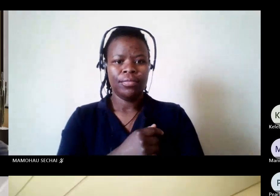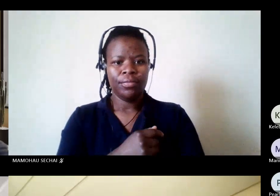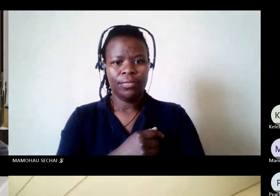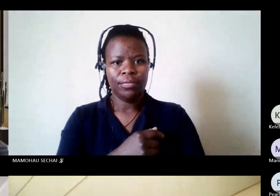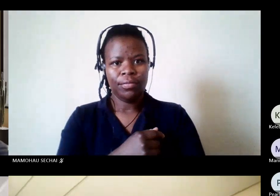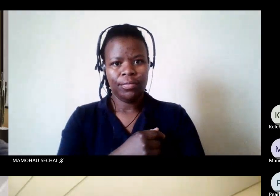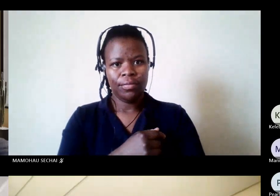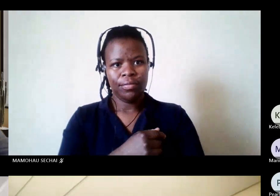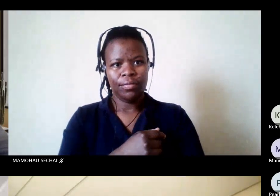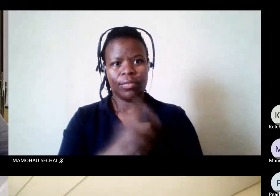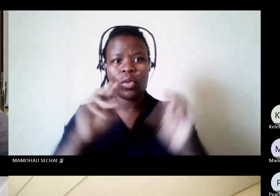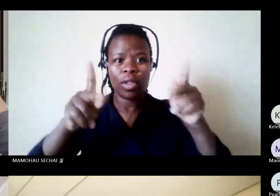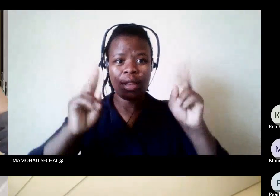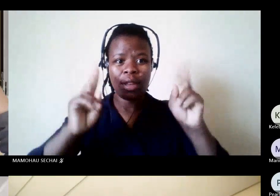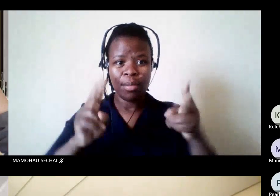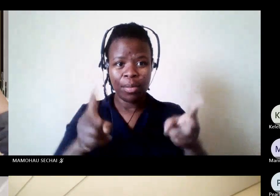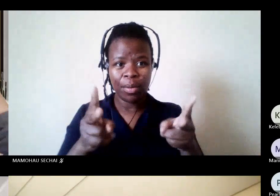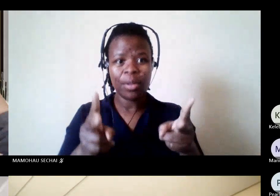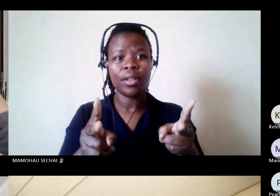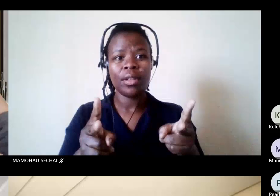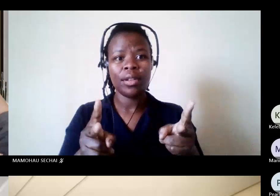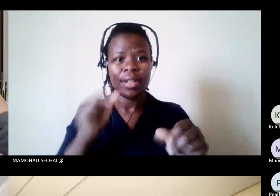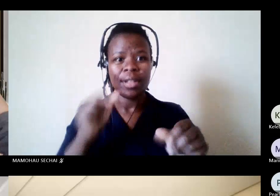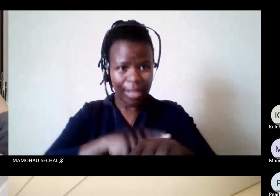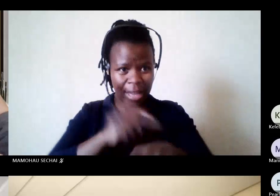people, floor is open.